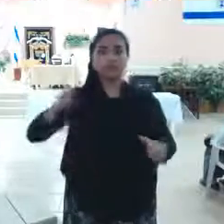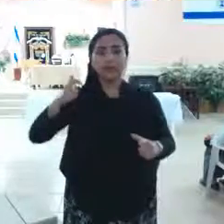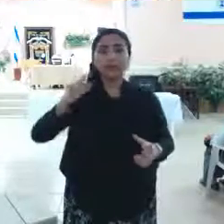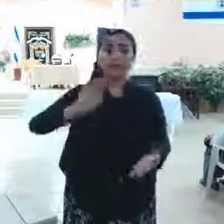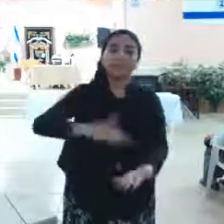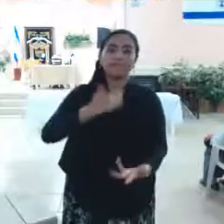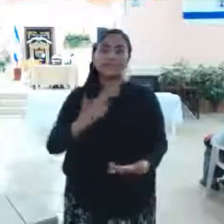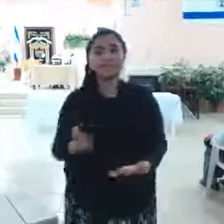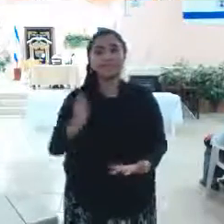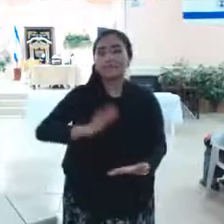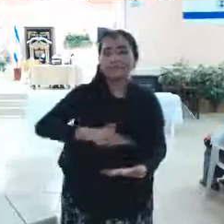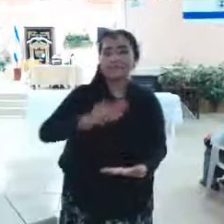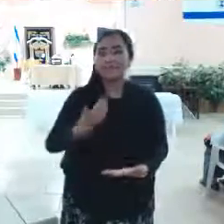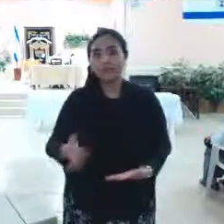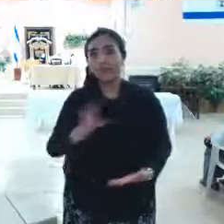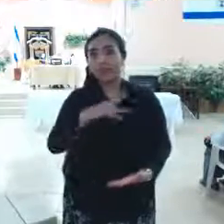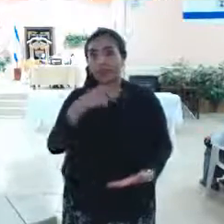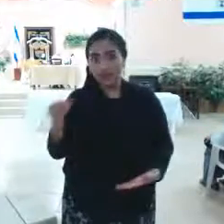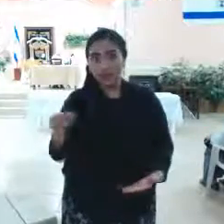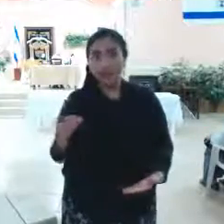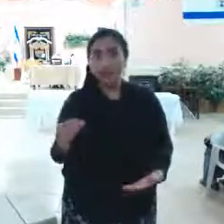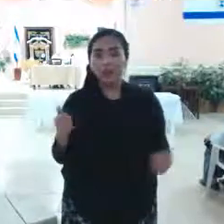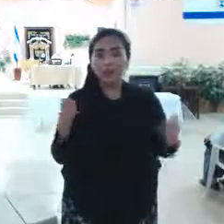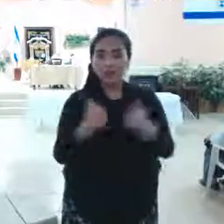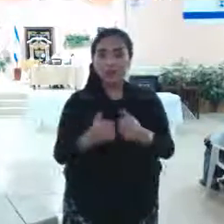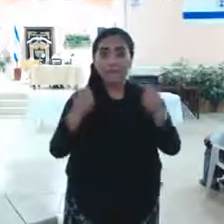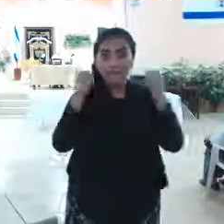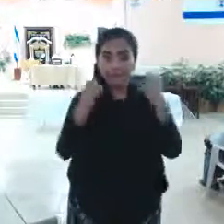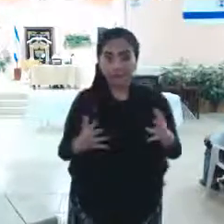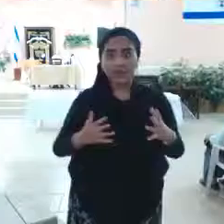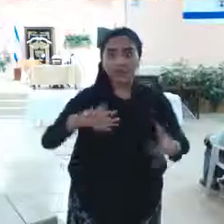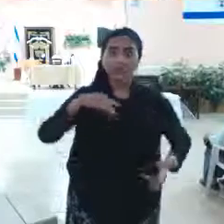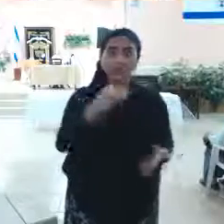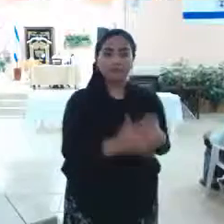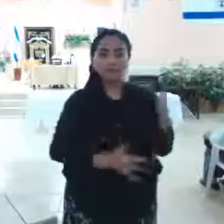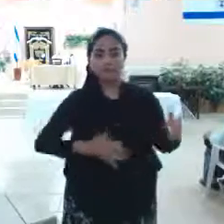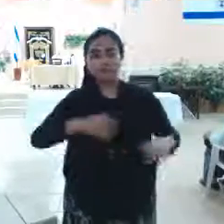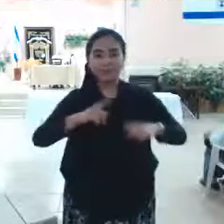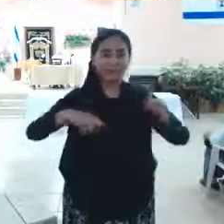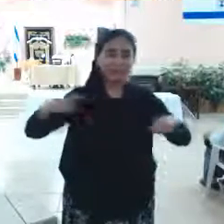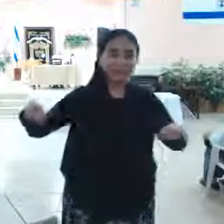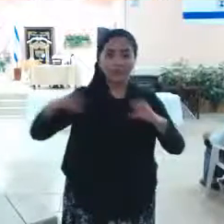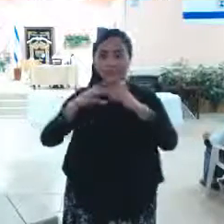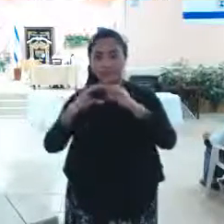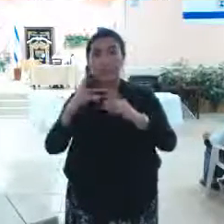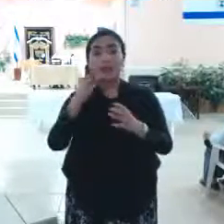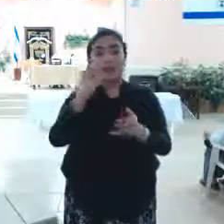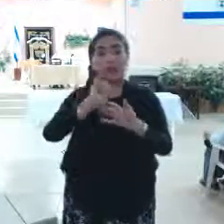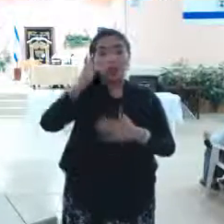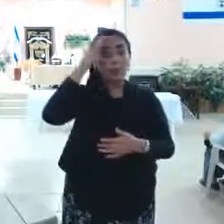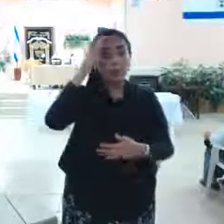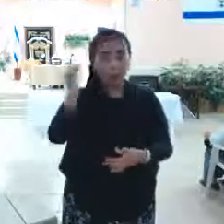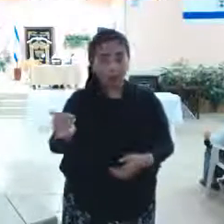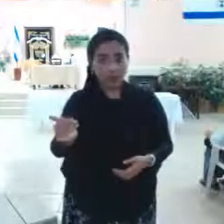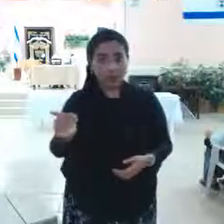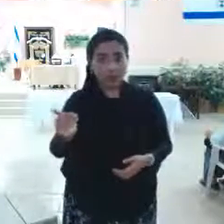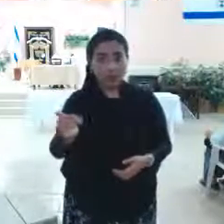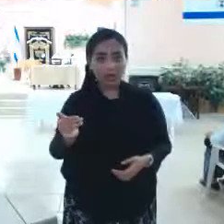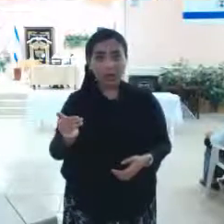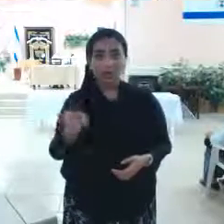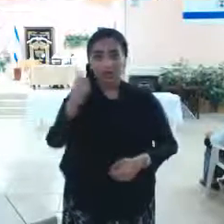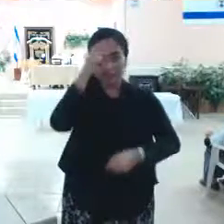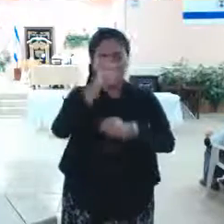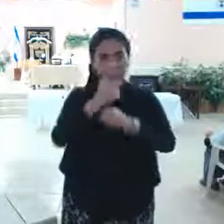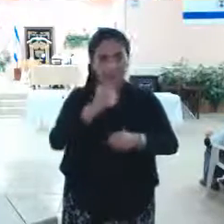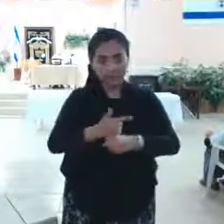was, they were big songs with a lot of instruments. And that's why